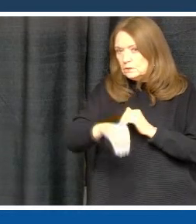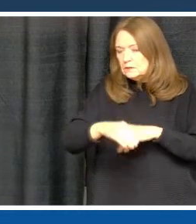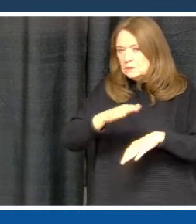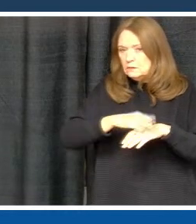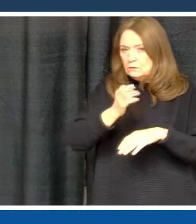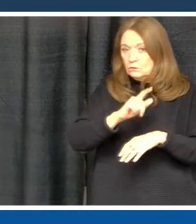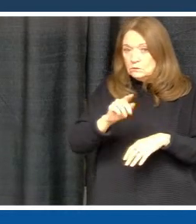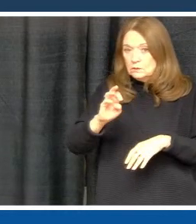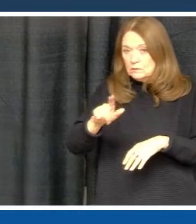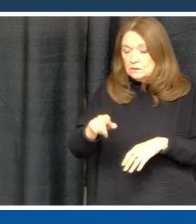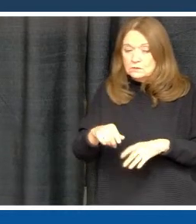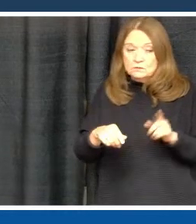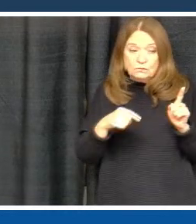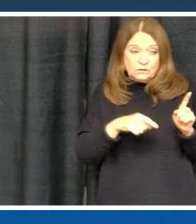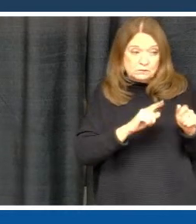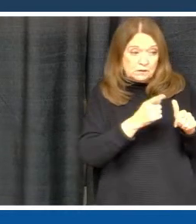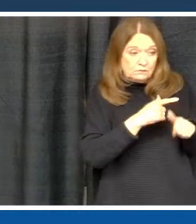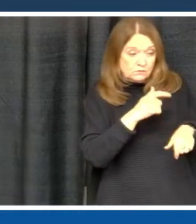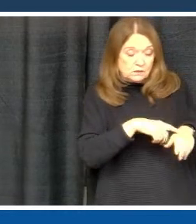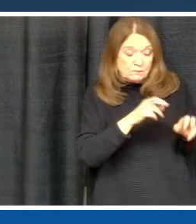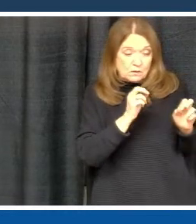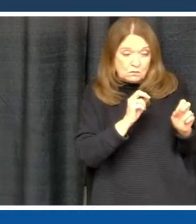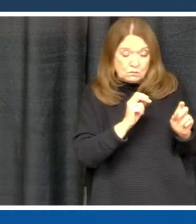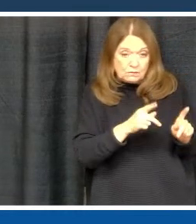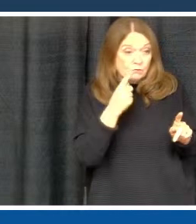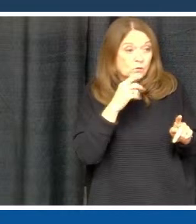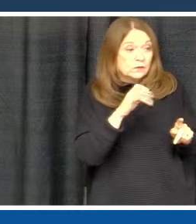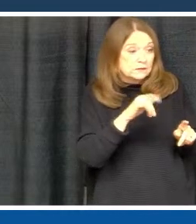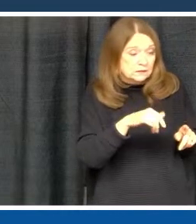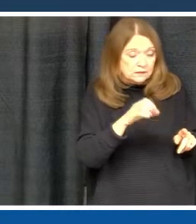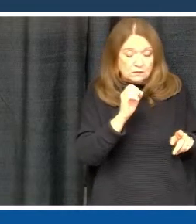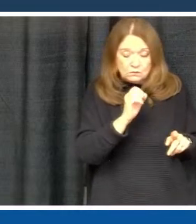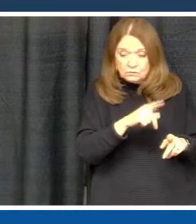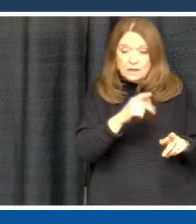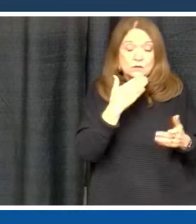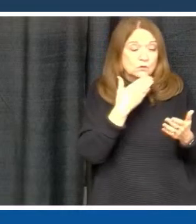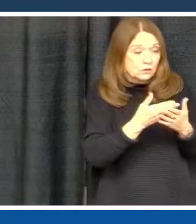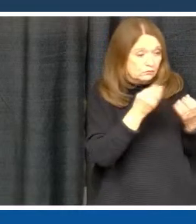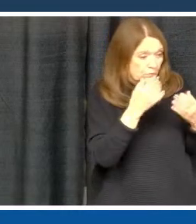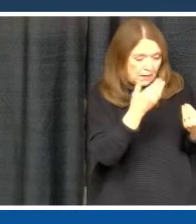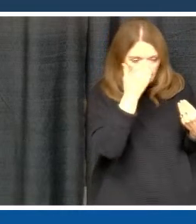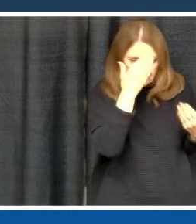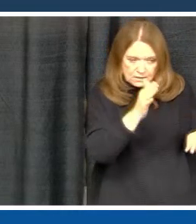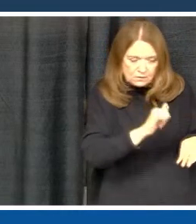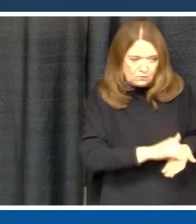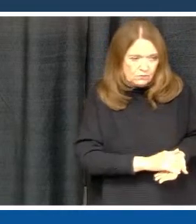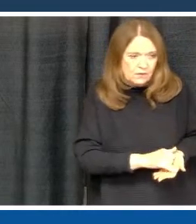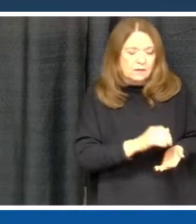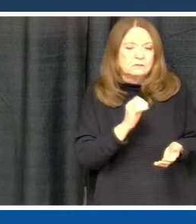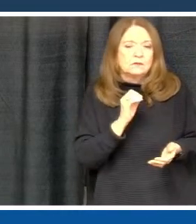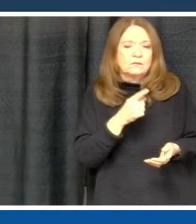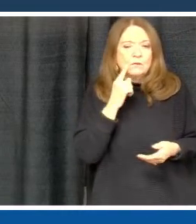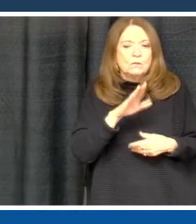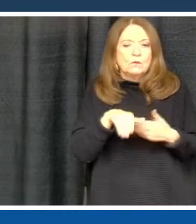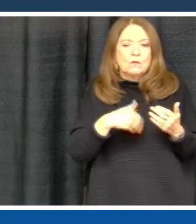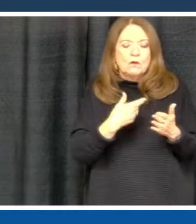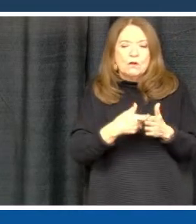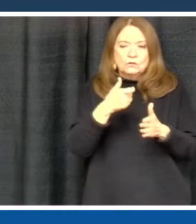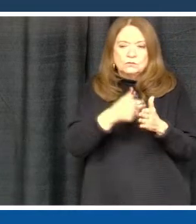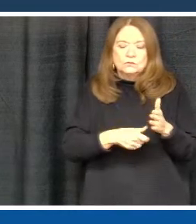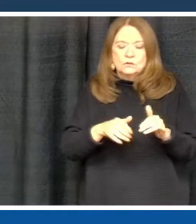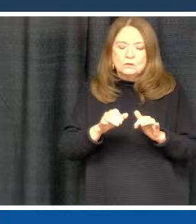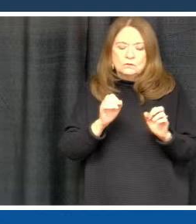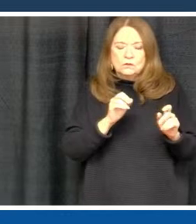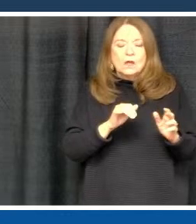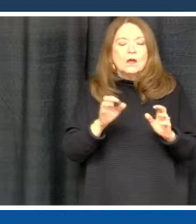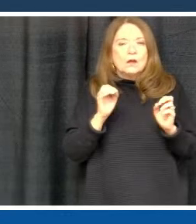So motel. this will be the first time, okay, for the city. Yes, Okay, ma'am. good information. I didn't know that. I thought we were already charging, but thank you for No.